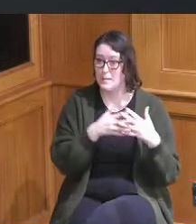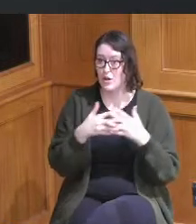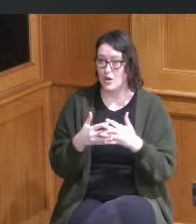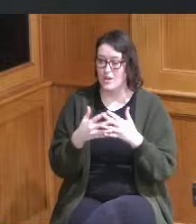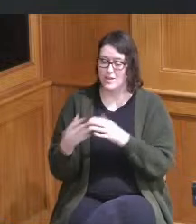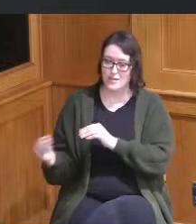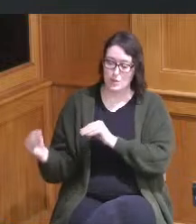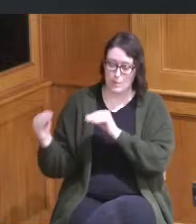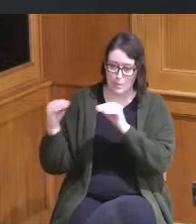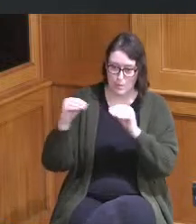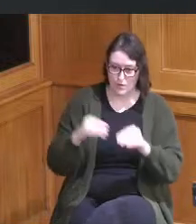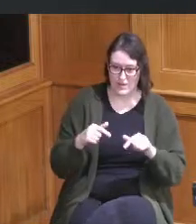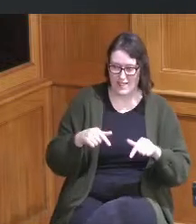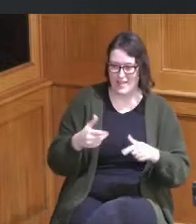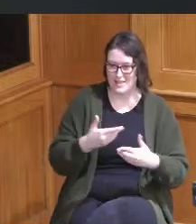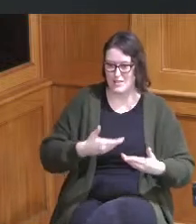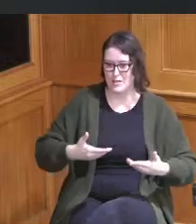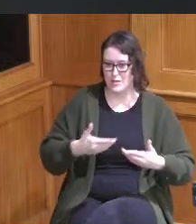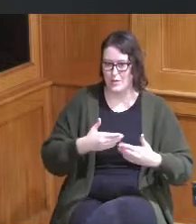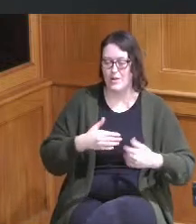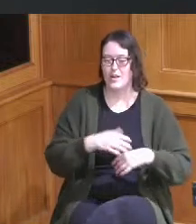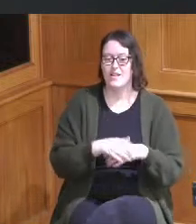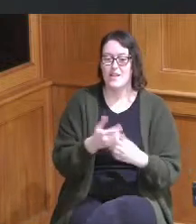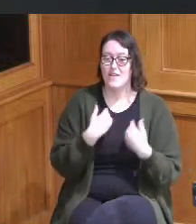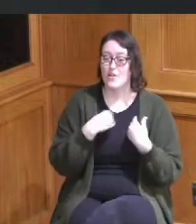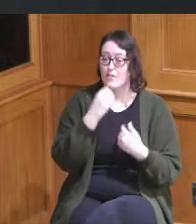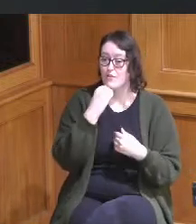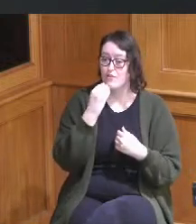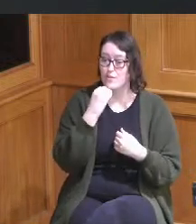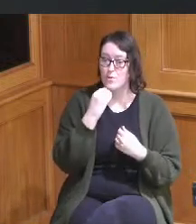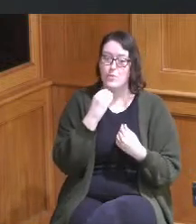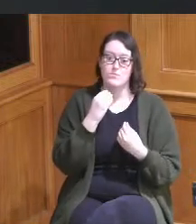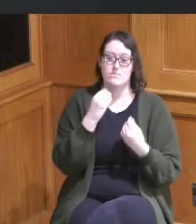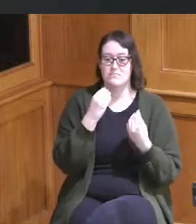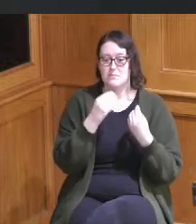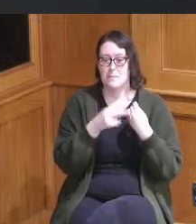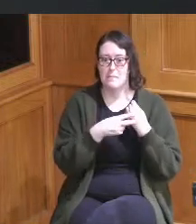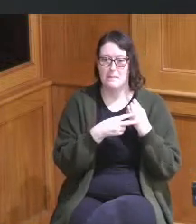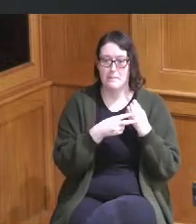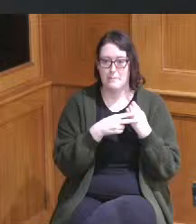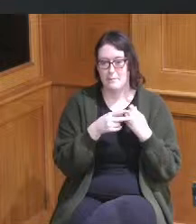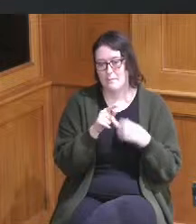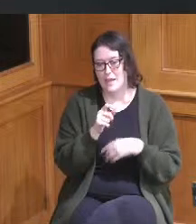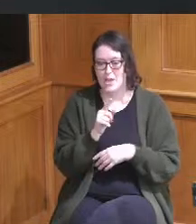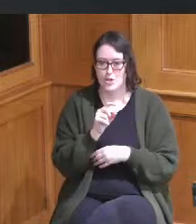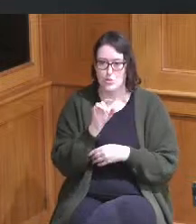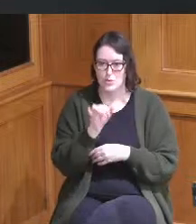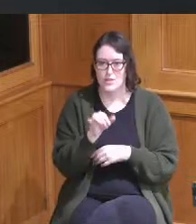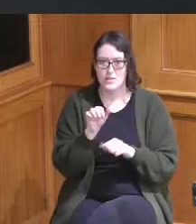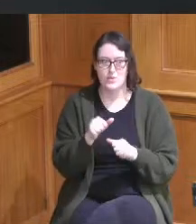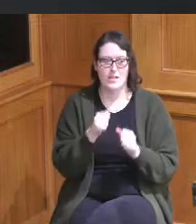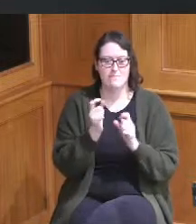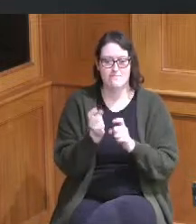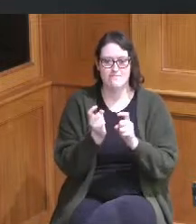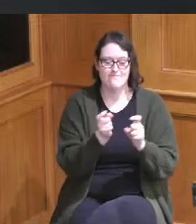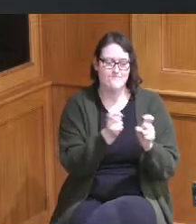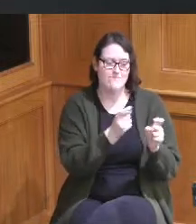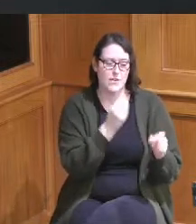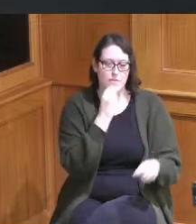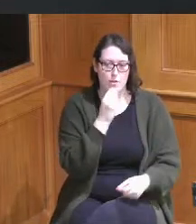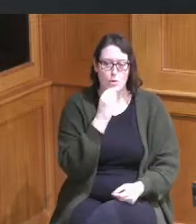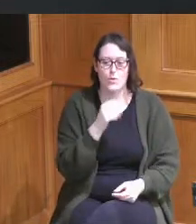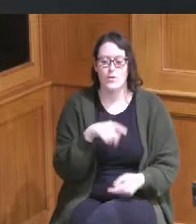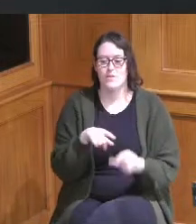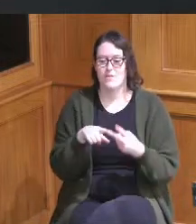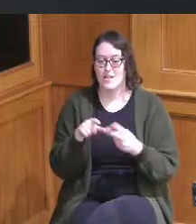our community. They've got a food pantry, and they're helping people not only gain access to food, but also gain access to